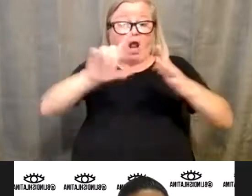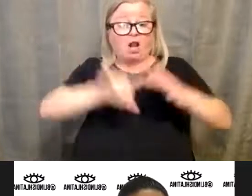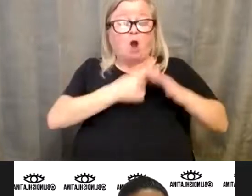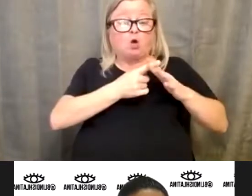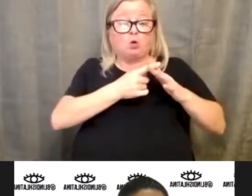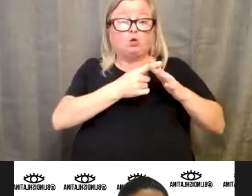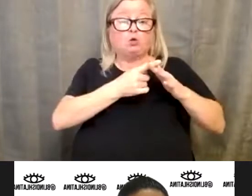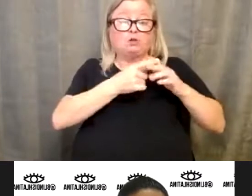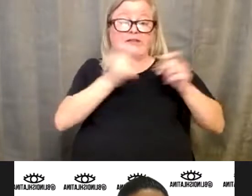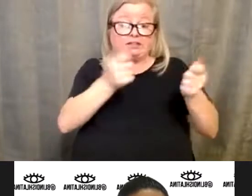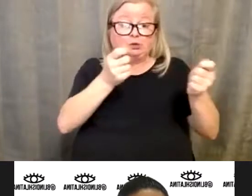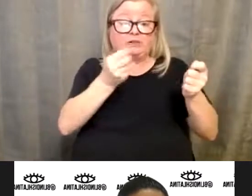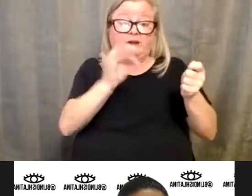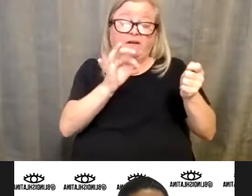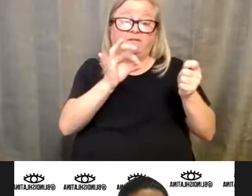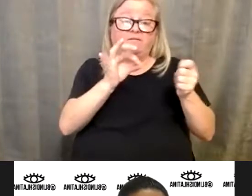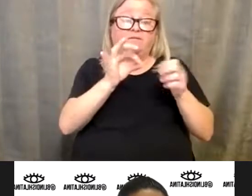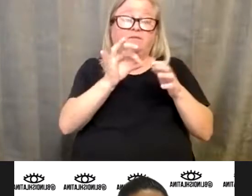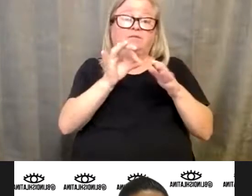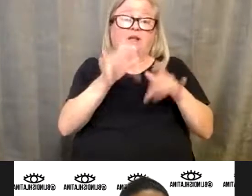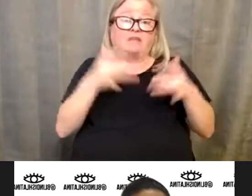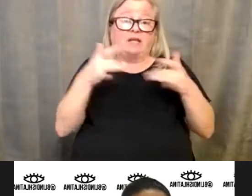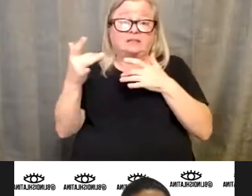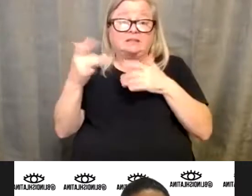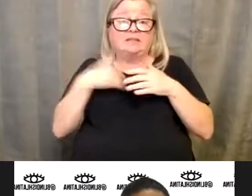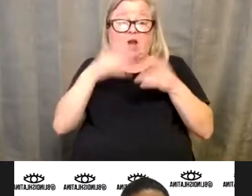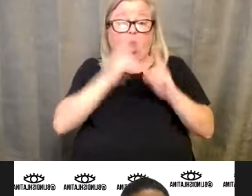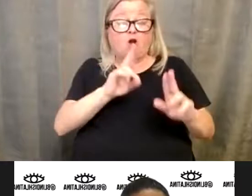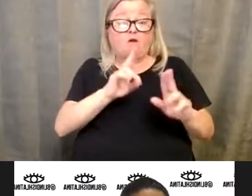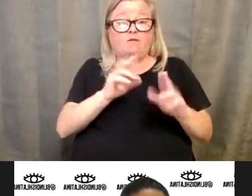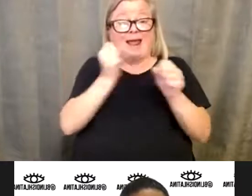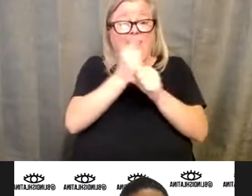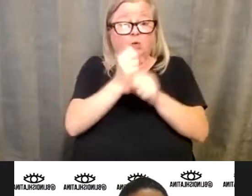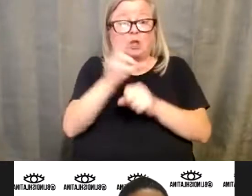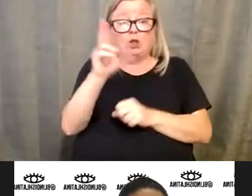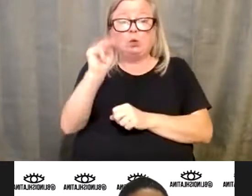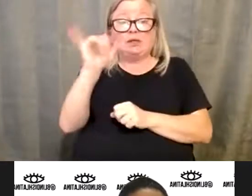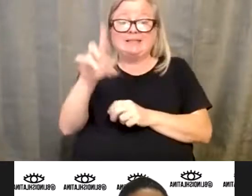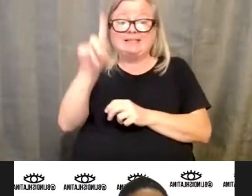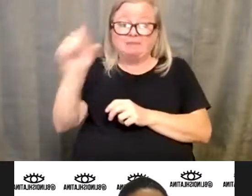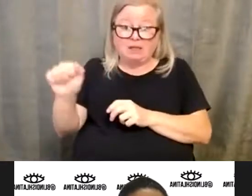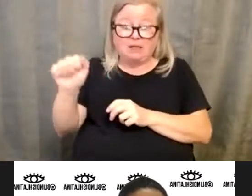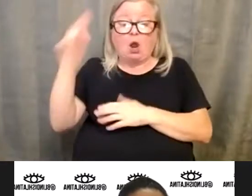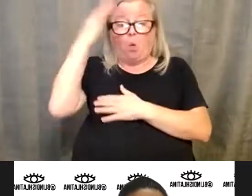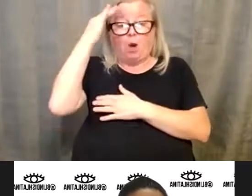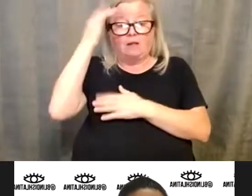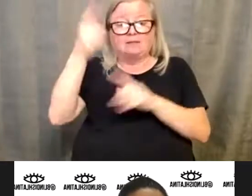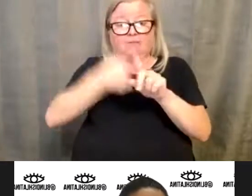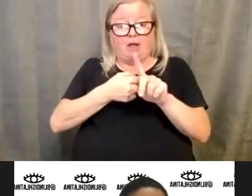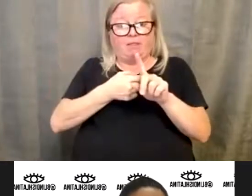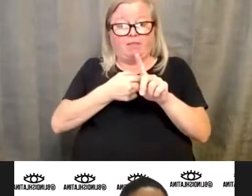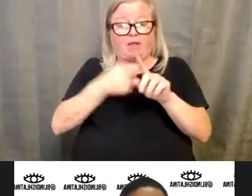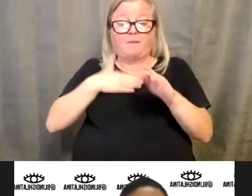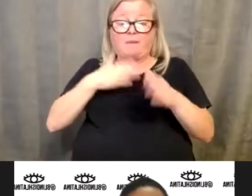in honor of the annual CUNY Disability Awareness Month. It gives me great pleasure to introduce our